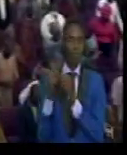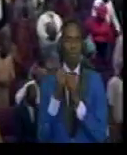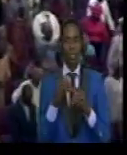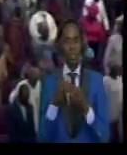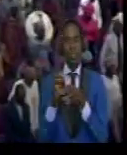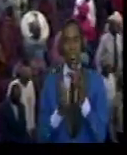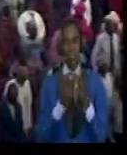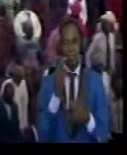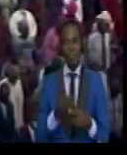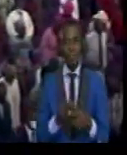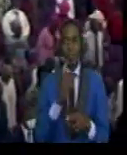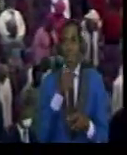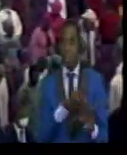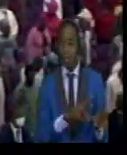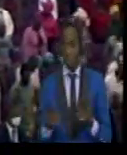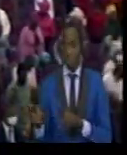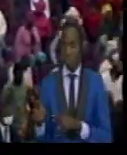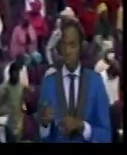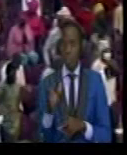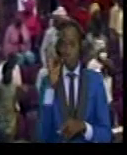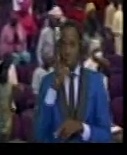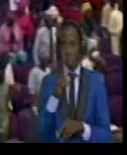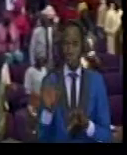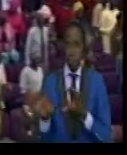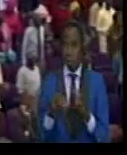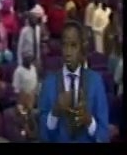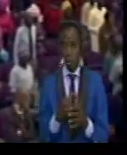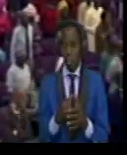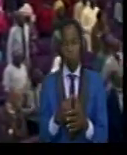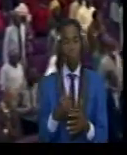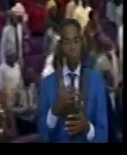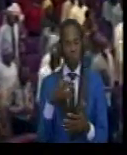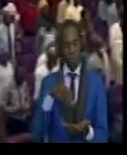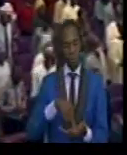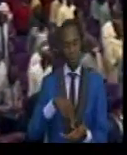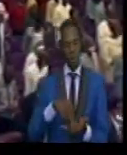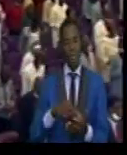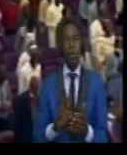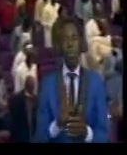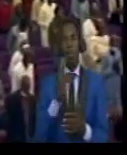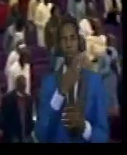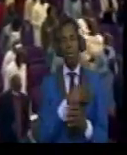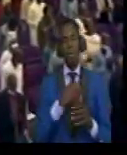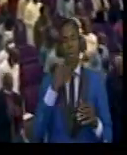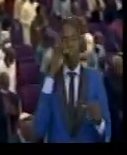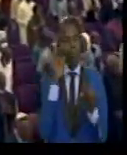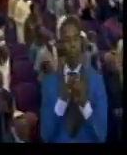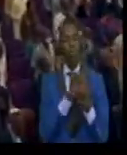Are you ready? Will you do it? Why don't you rise up and say, yes, Lord, I will do it.